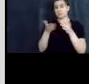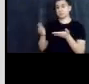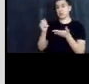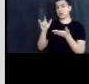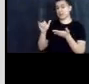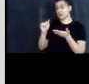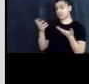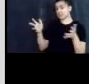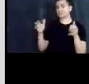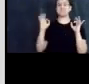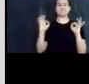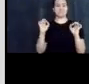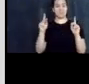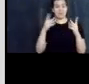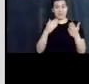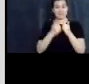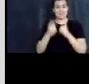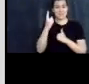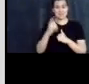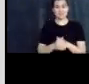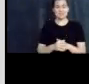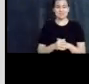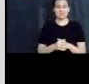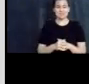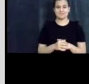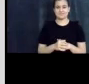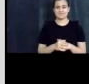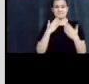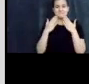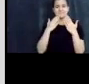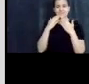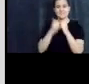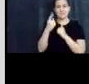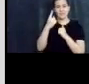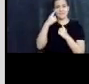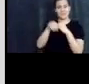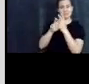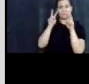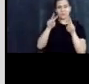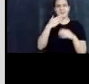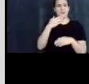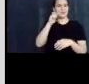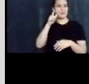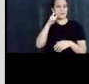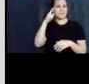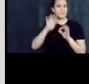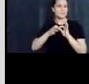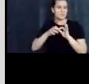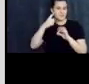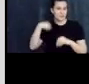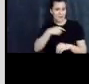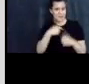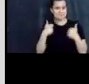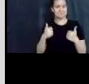Okay. Thanks, everyone. Thanks, everyone, for being here. Thank you, Leela, for interpreting for us. And I hope